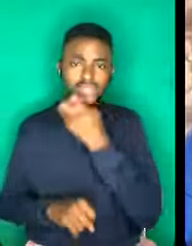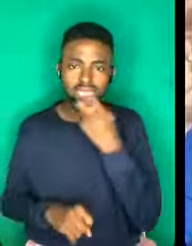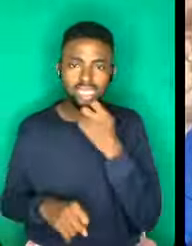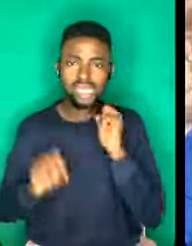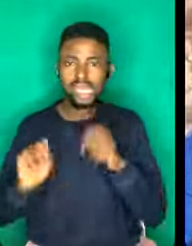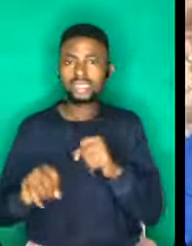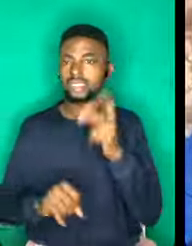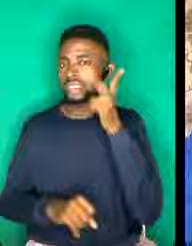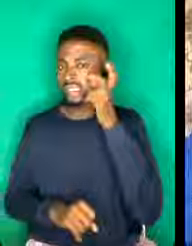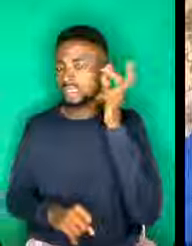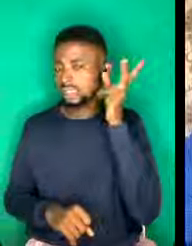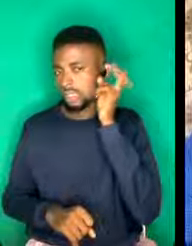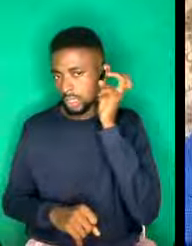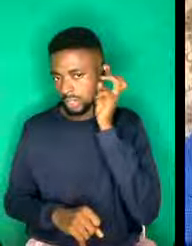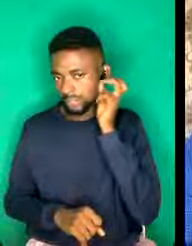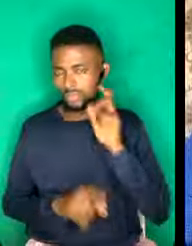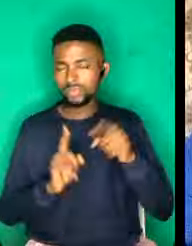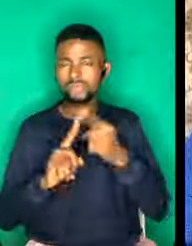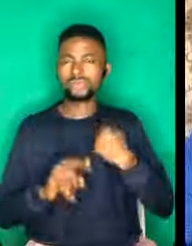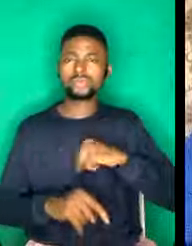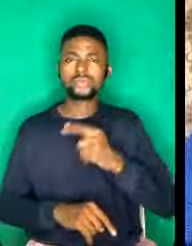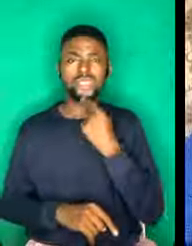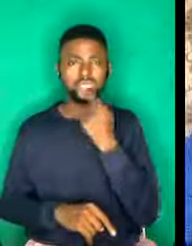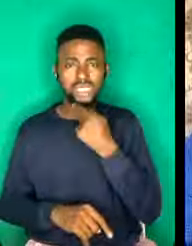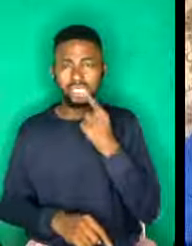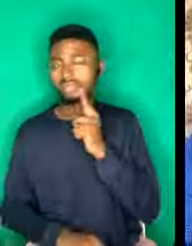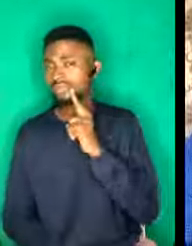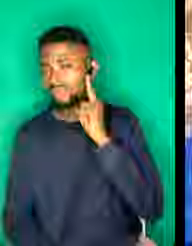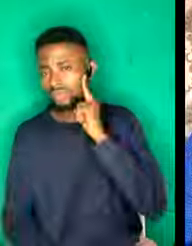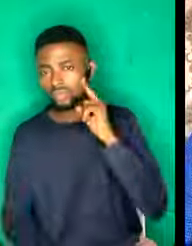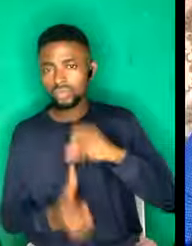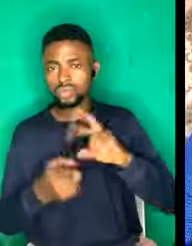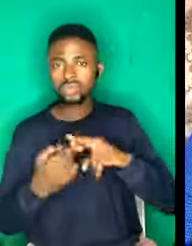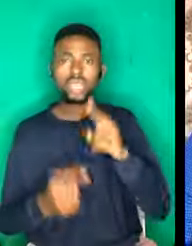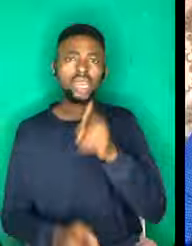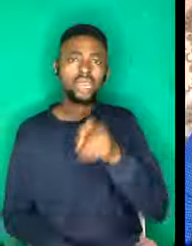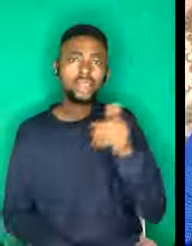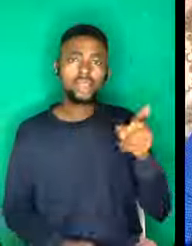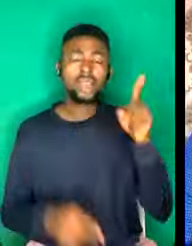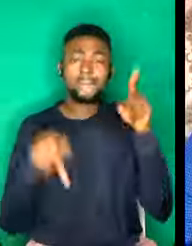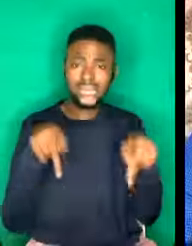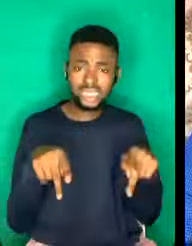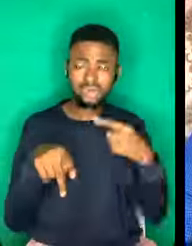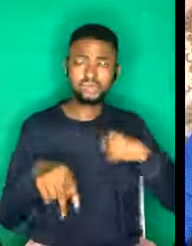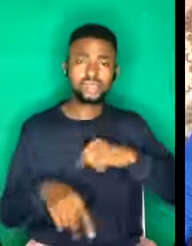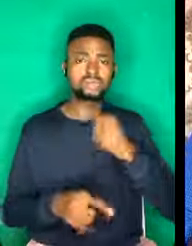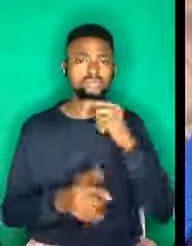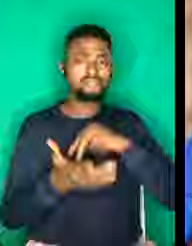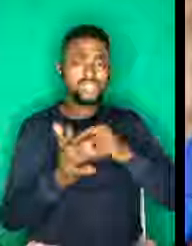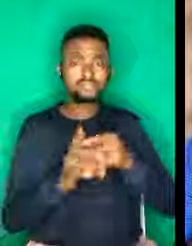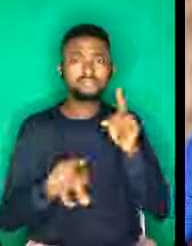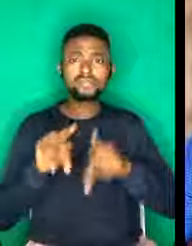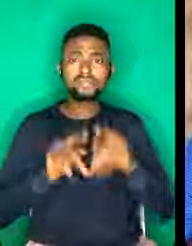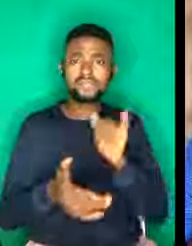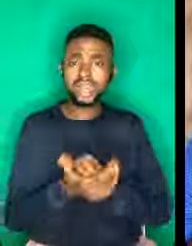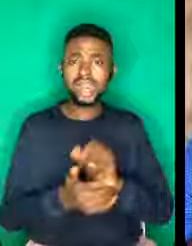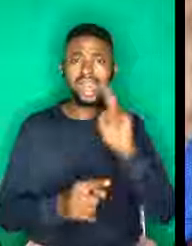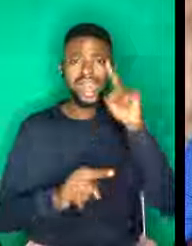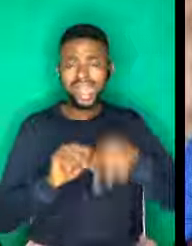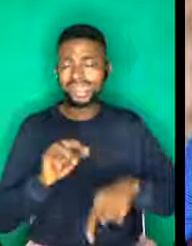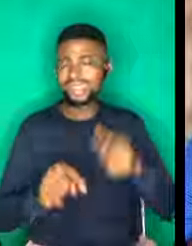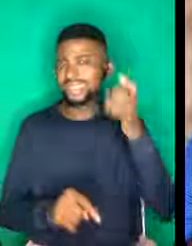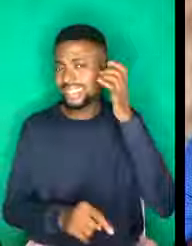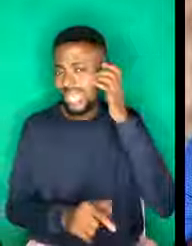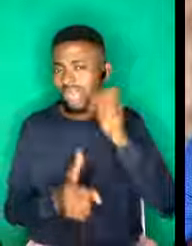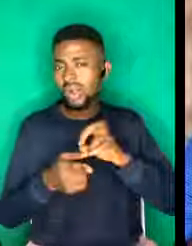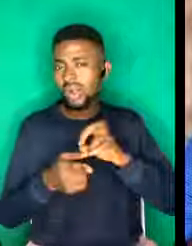when we say deaf or hard of hearing persons, we mean persons who cannot hear or who can hear a bit. So now,